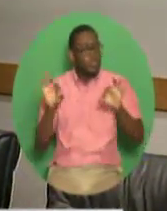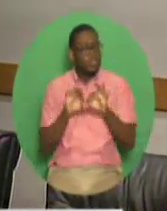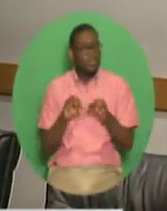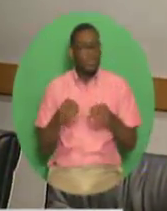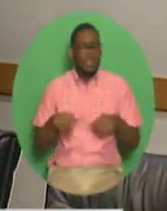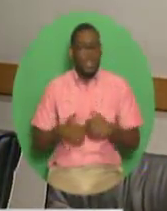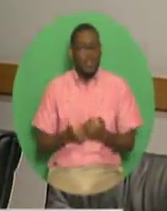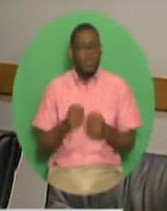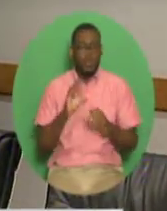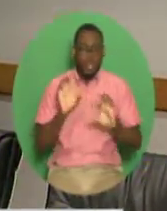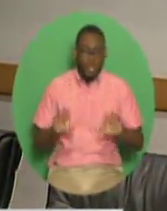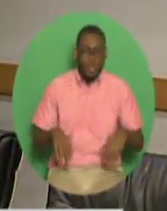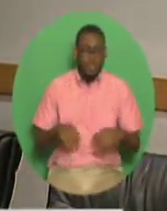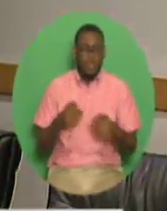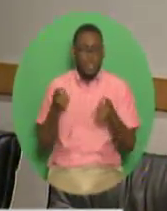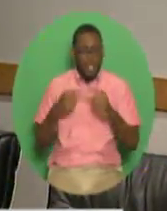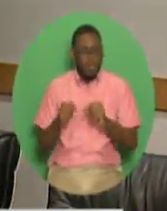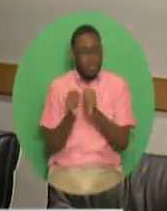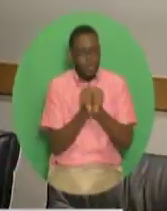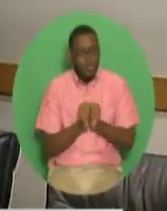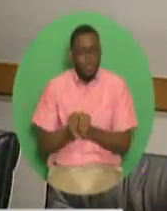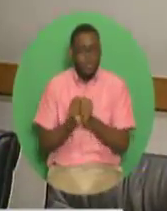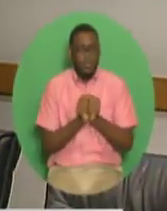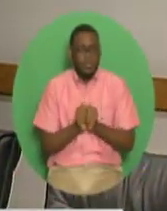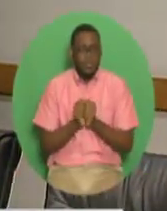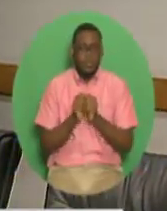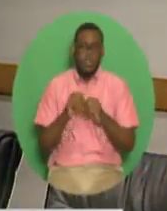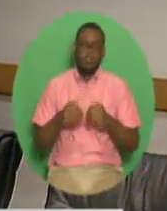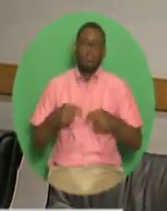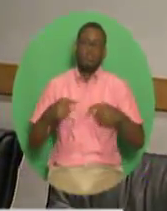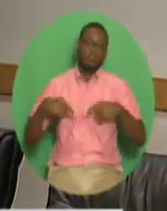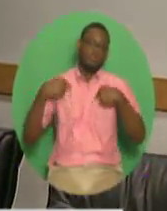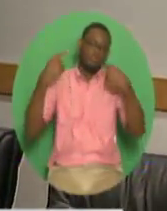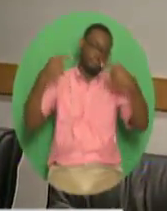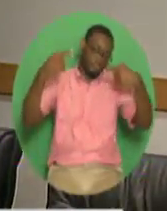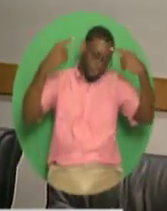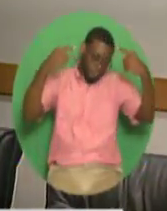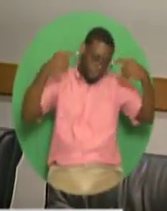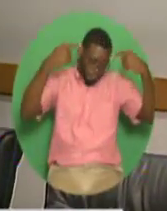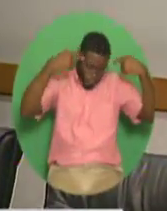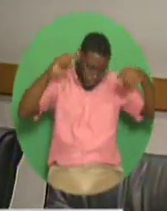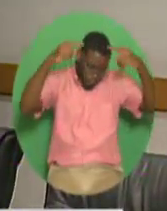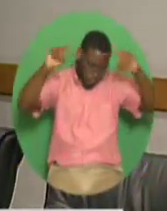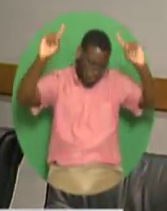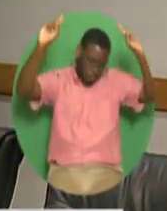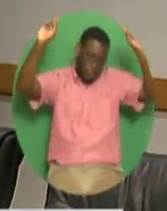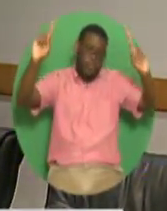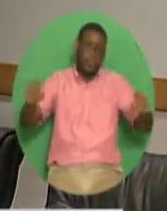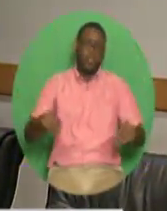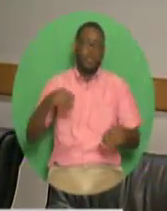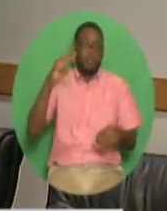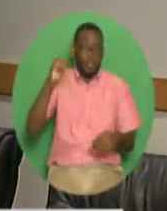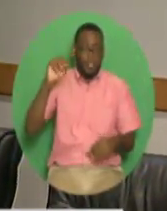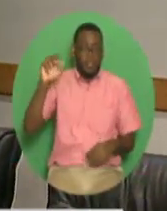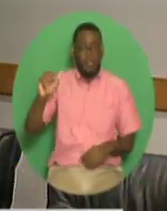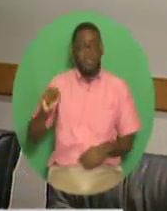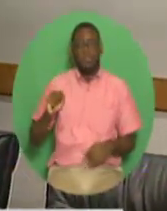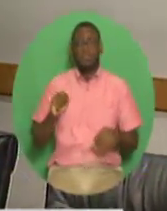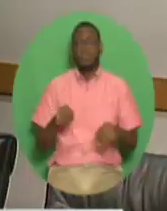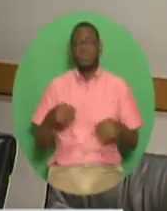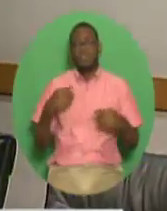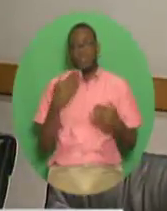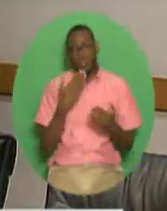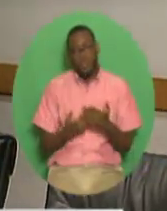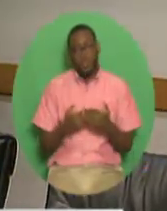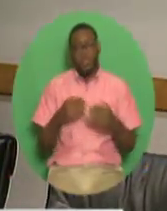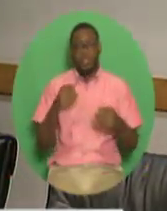to ensure that we come out of this hole that we're in. So kudos to the Prime Minister for that. Let me deal with Couva North one time so I could get to the